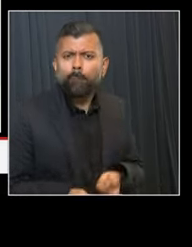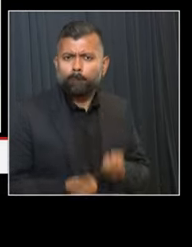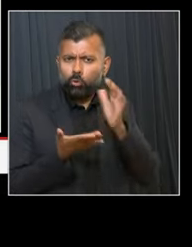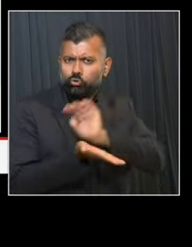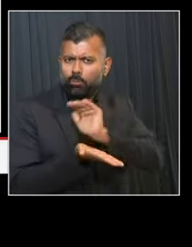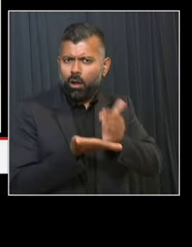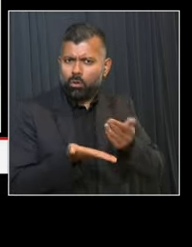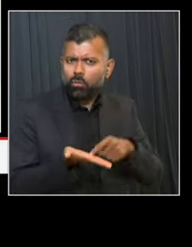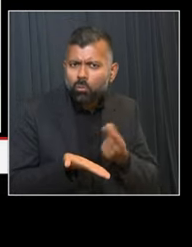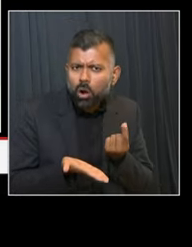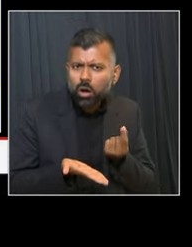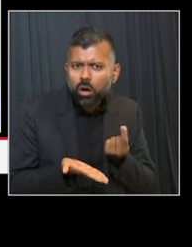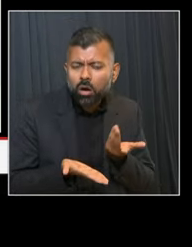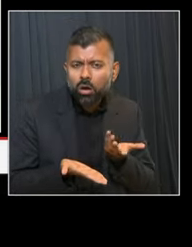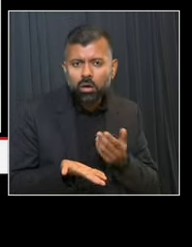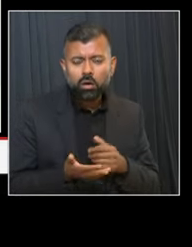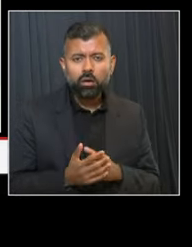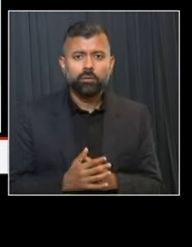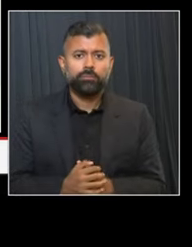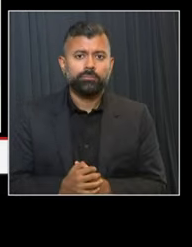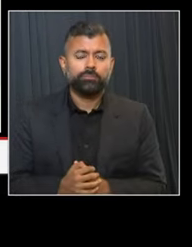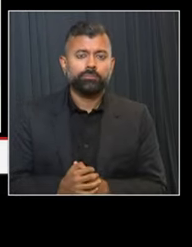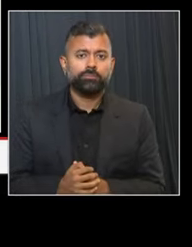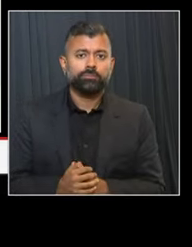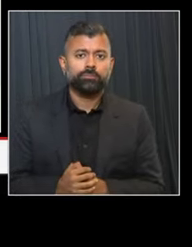our general fund?